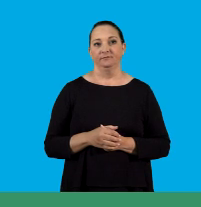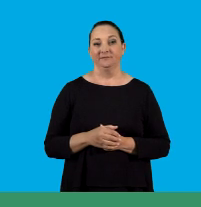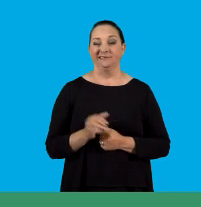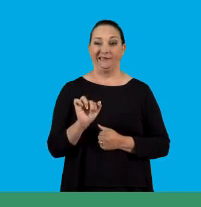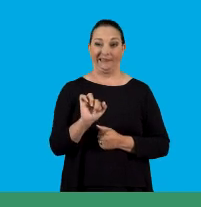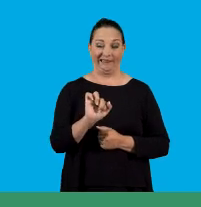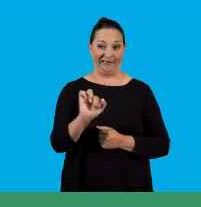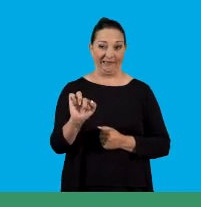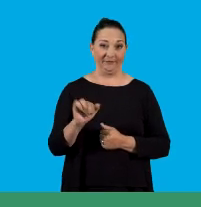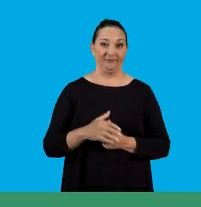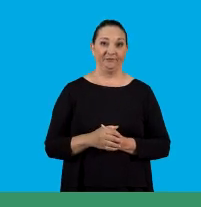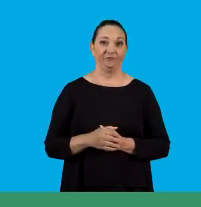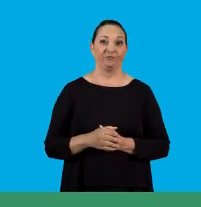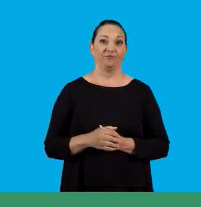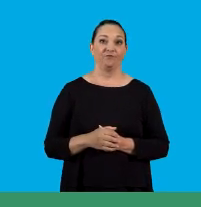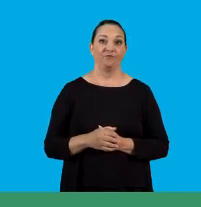their